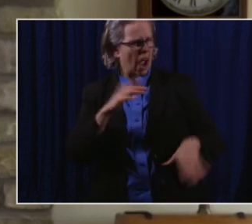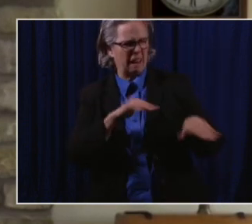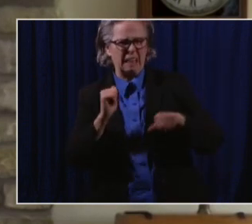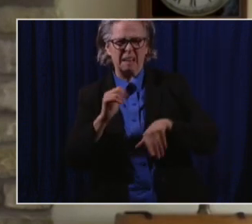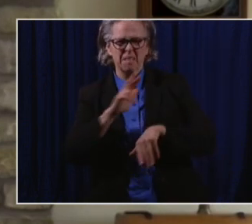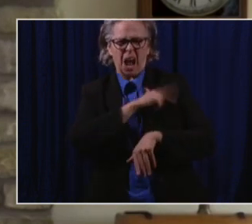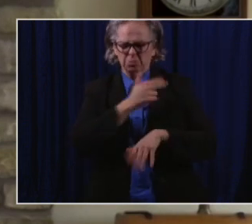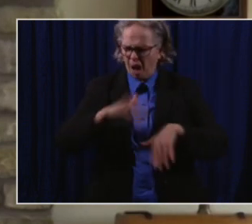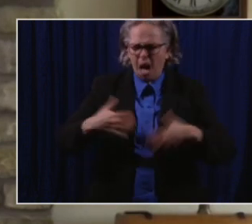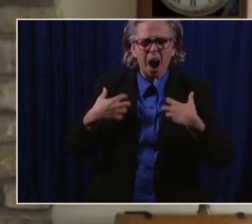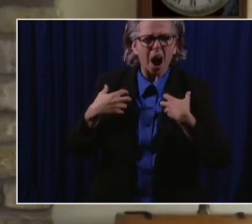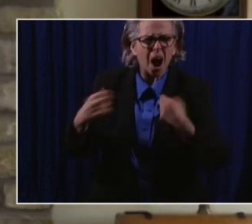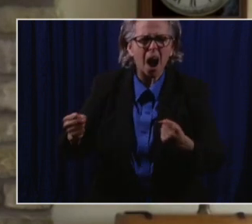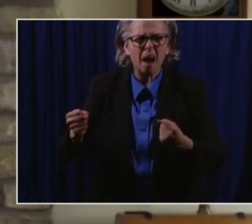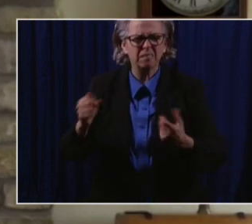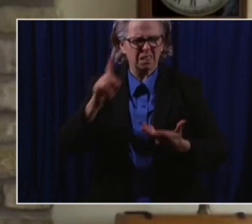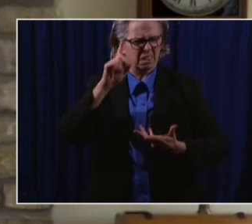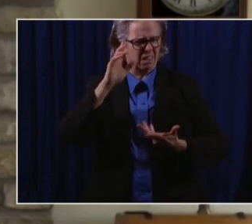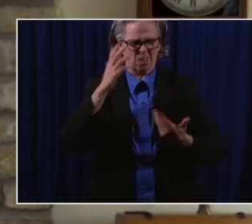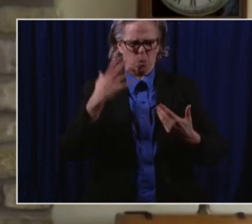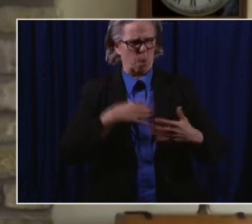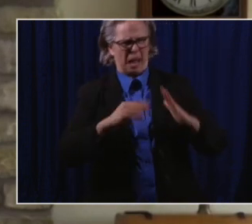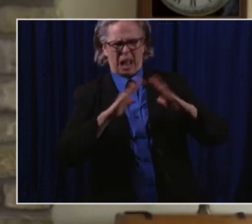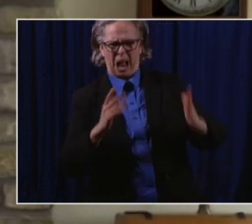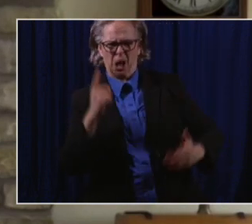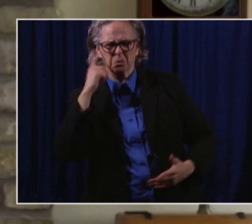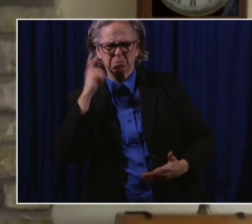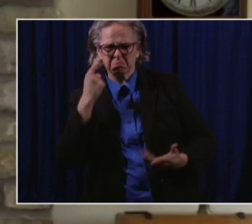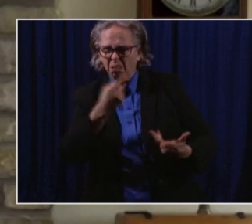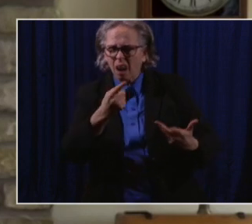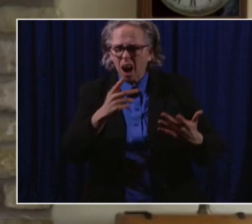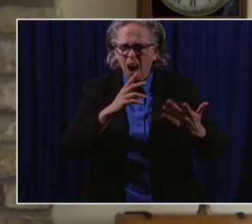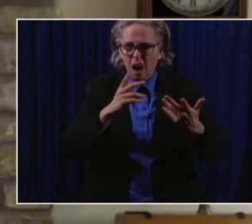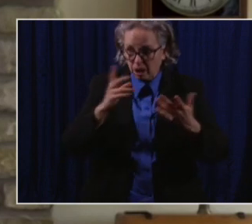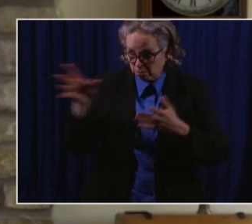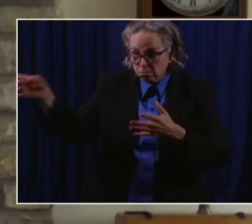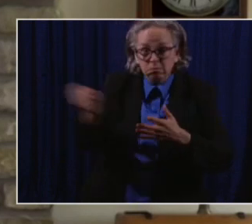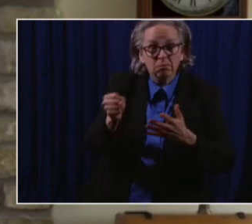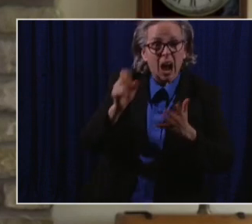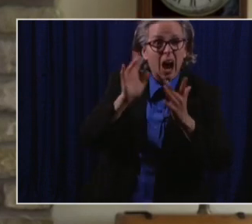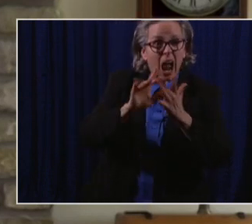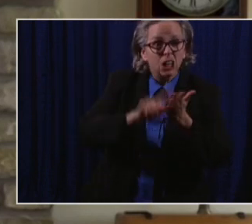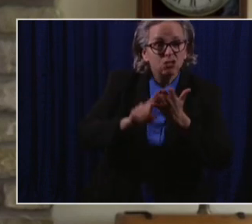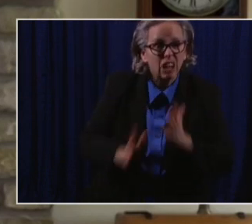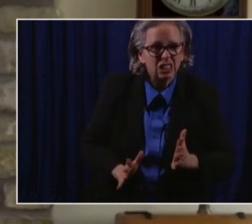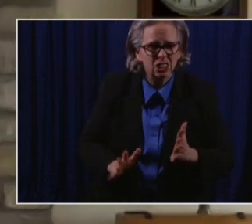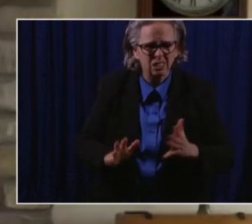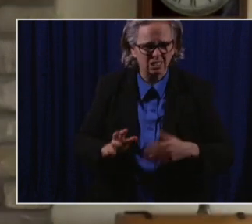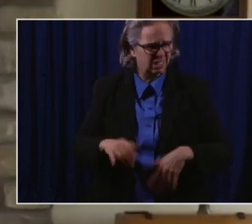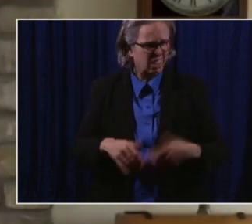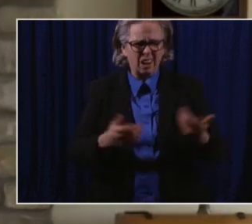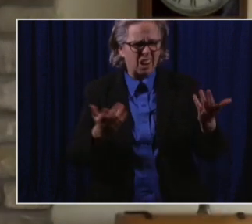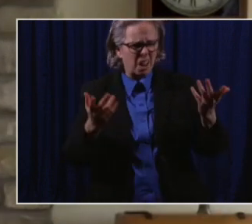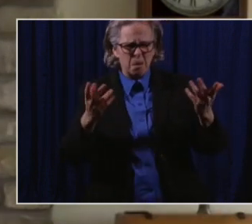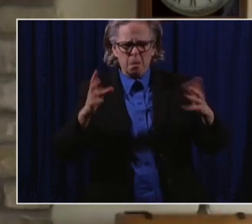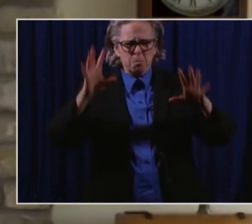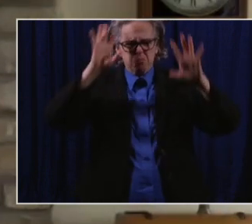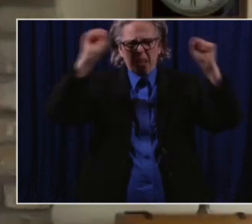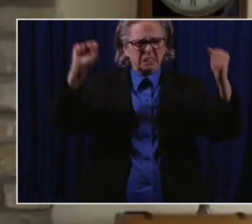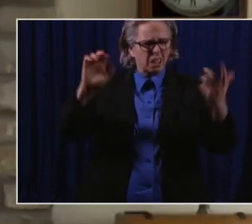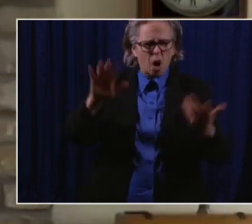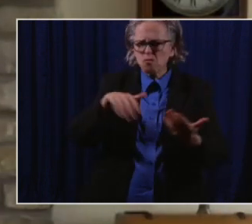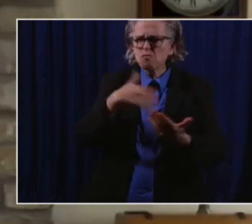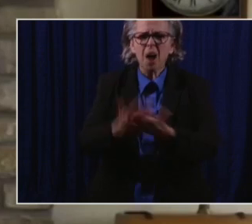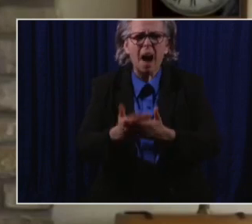Should the White House be contact tracing? Should the president have taken his mask off on the White House balcony yesterday